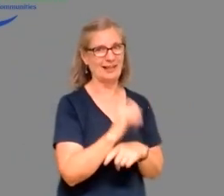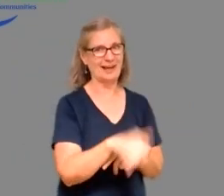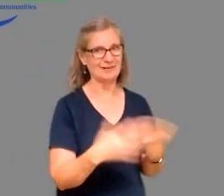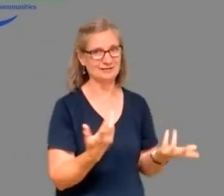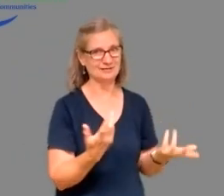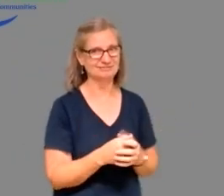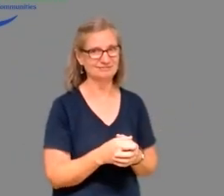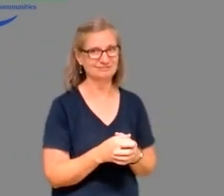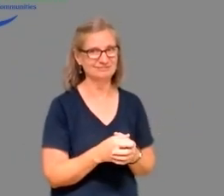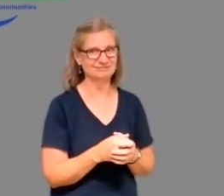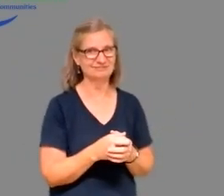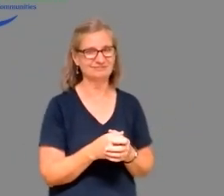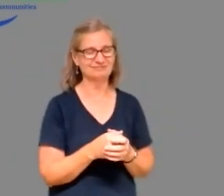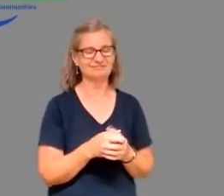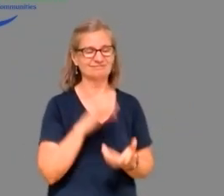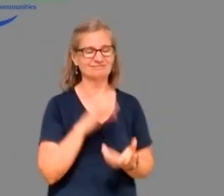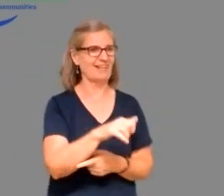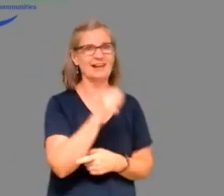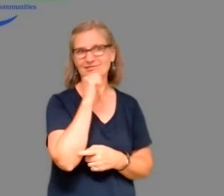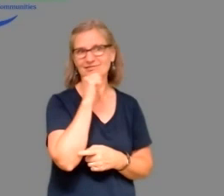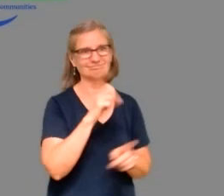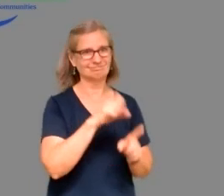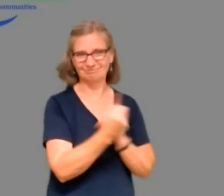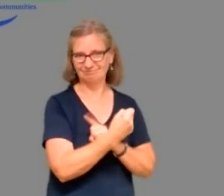Because that's not a situation we want to get into.